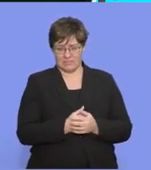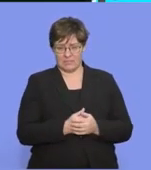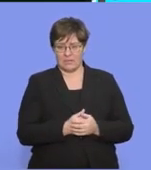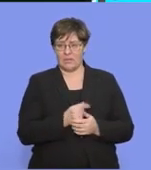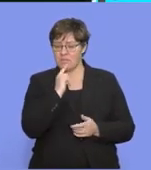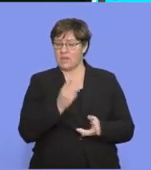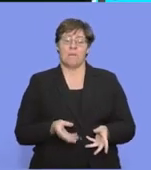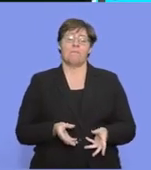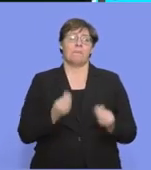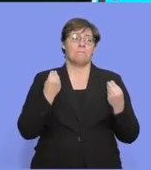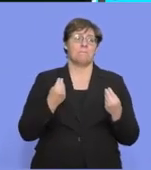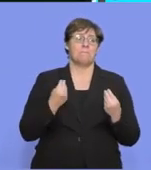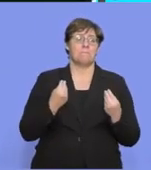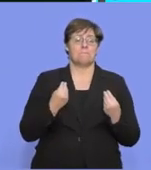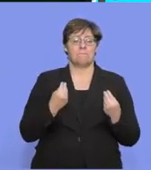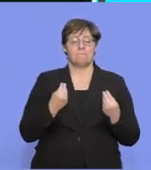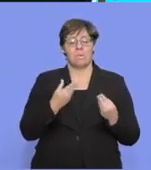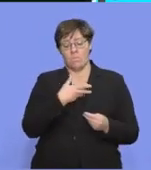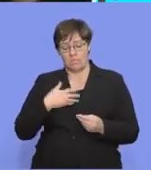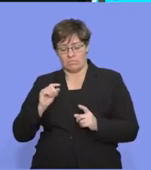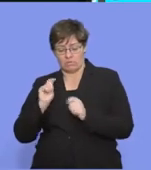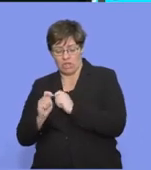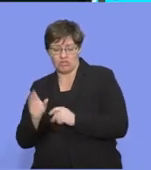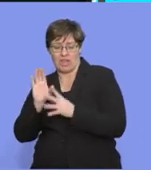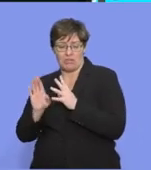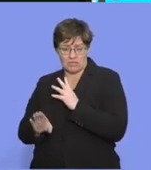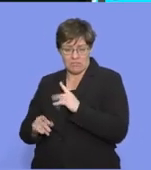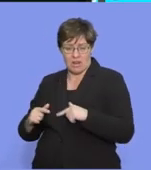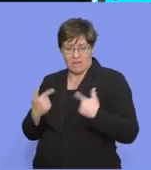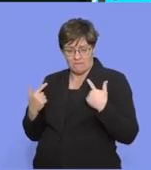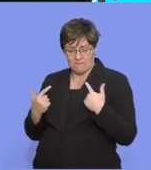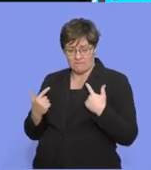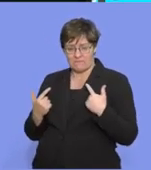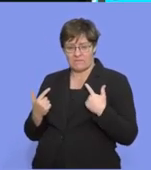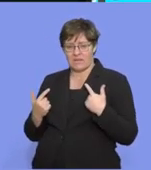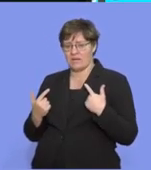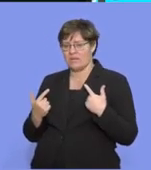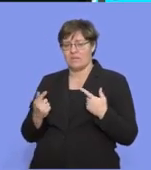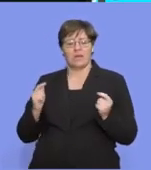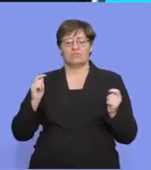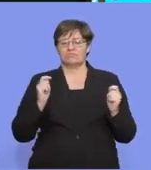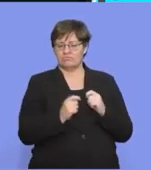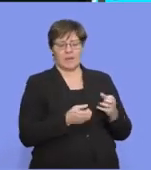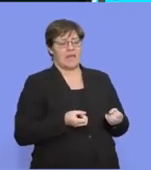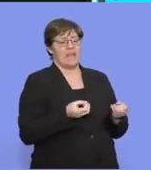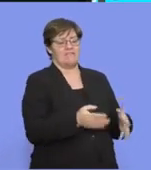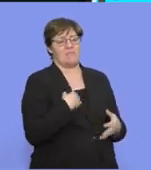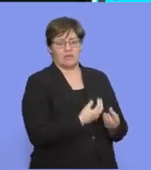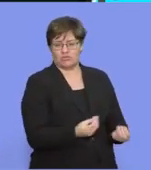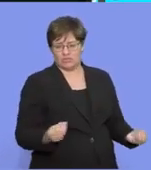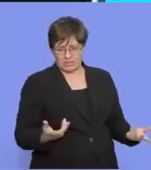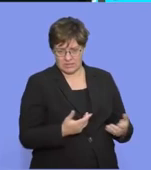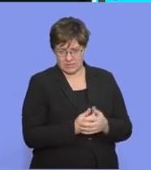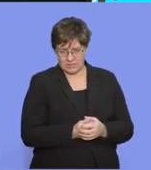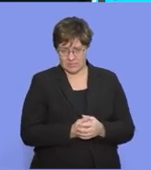even if I do acquire certain phenotypic changes or characteristics in my lifetime, I'm not going to be able to pass those on